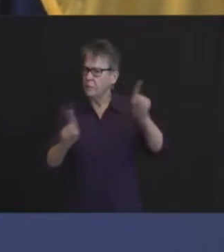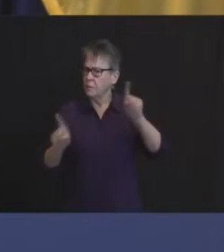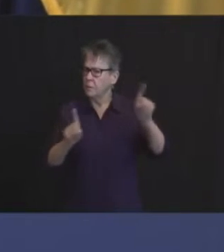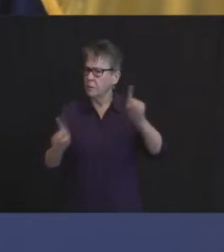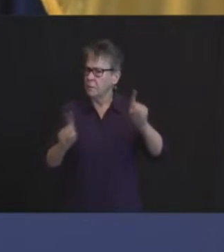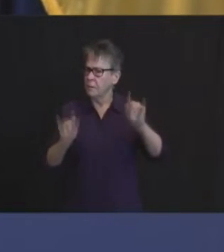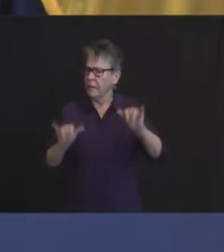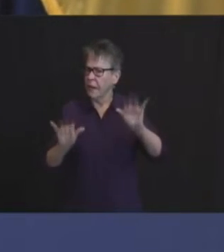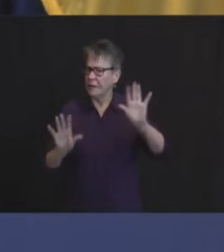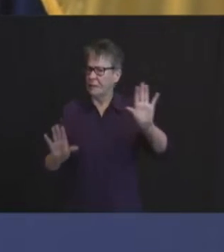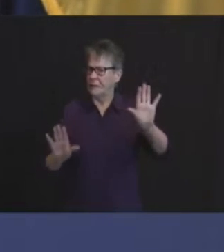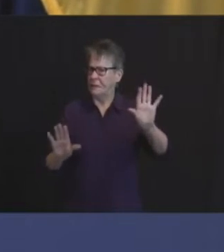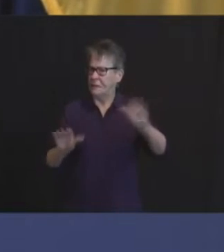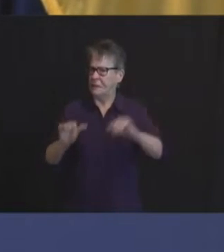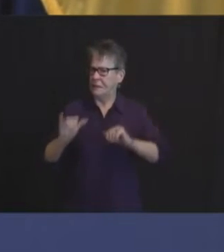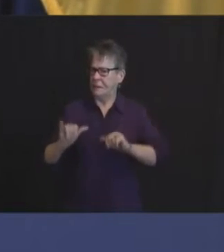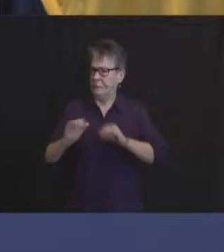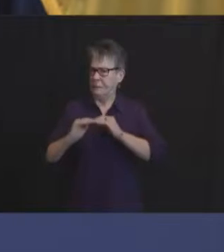come down to Matt.